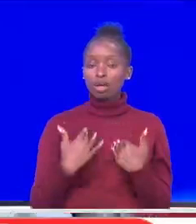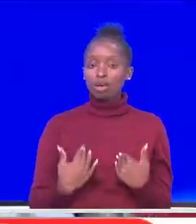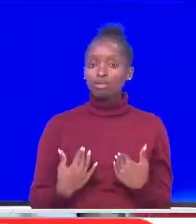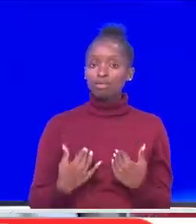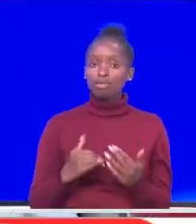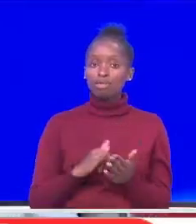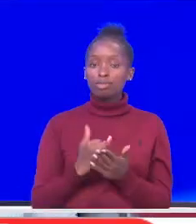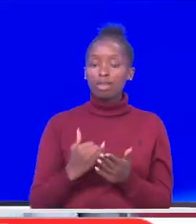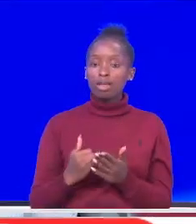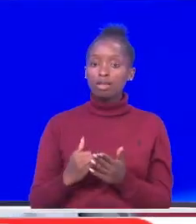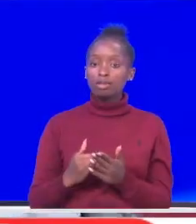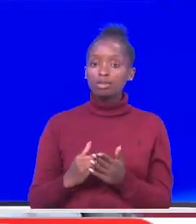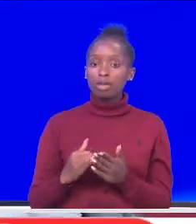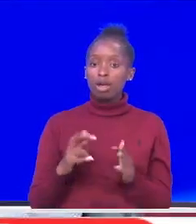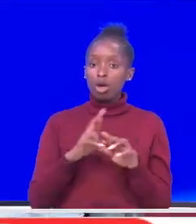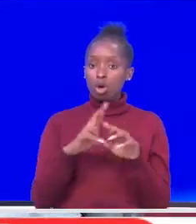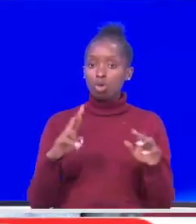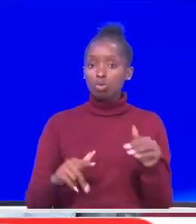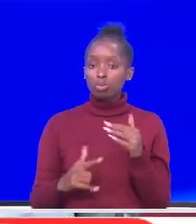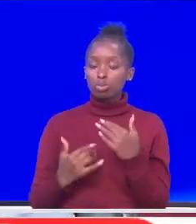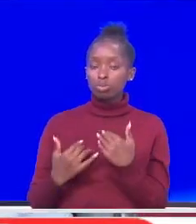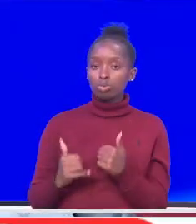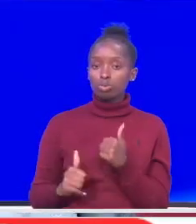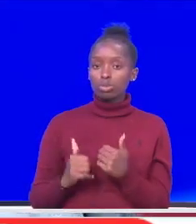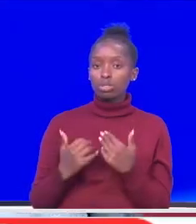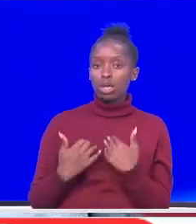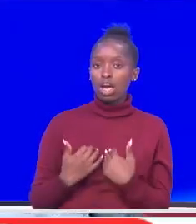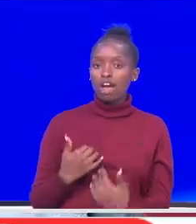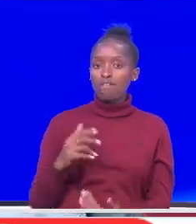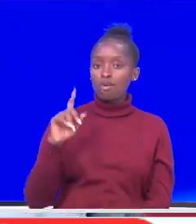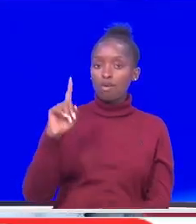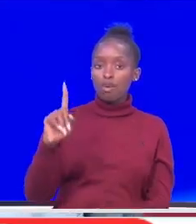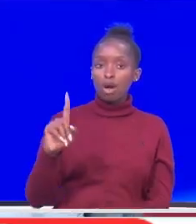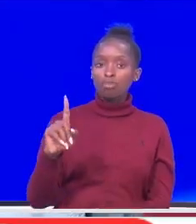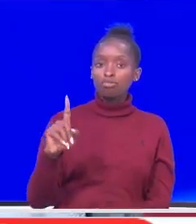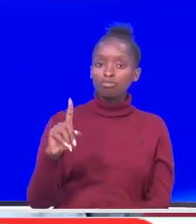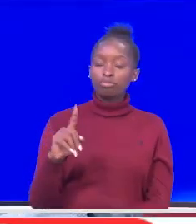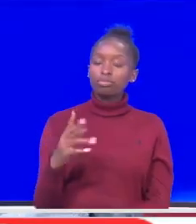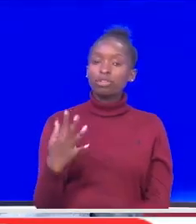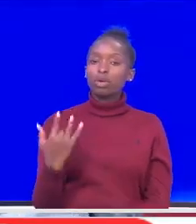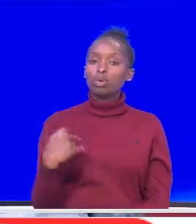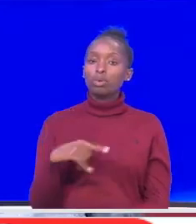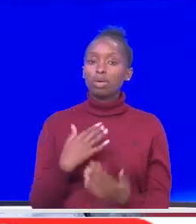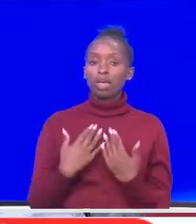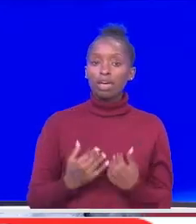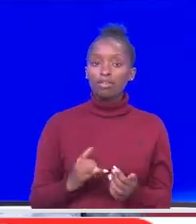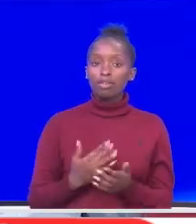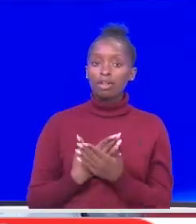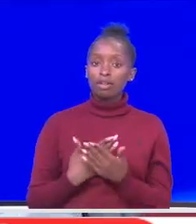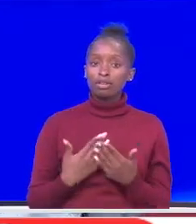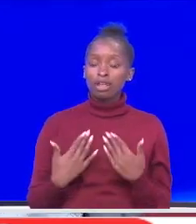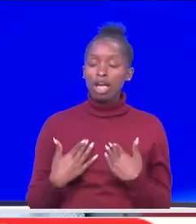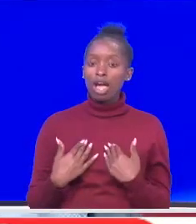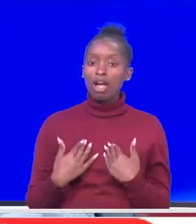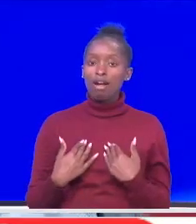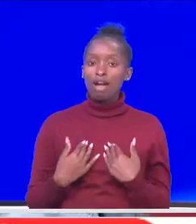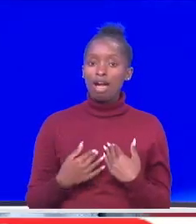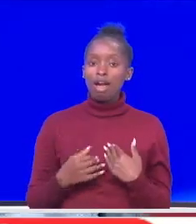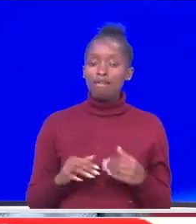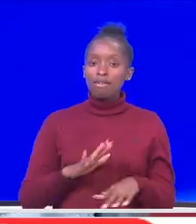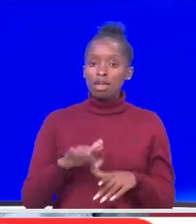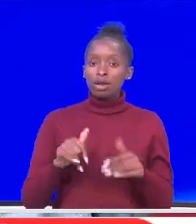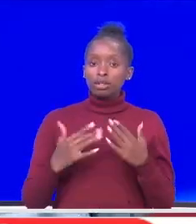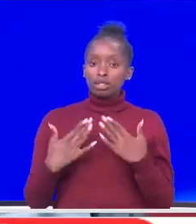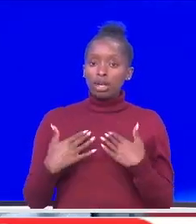moja. Tumechoka kuitwa watoto waislamu. Tunaitwa kitongoji duni, mtaa wa mabanda wa Kibera. Yaani hizo ndio